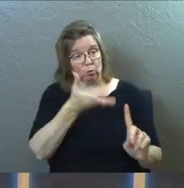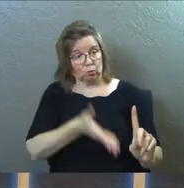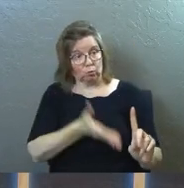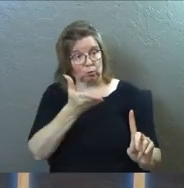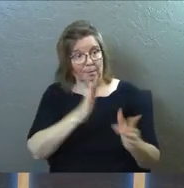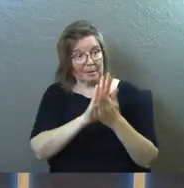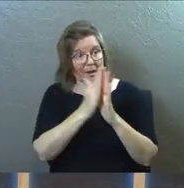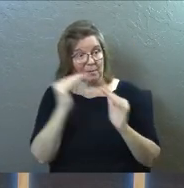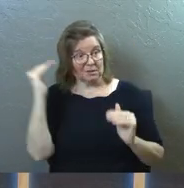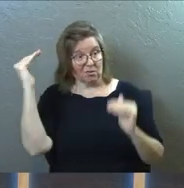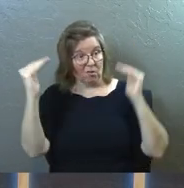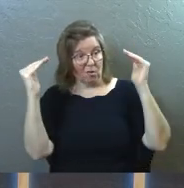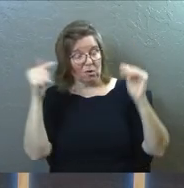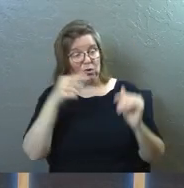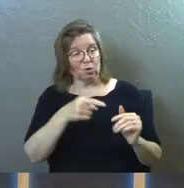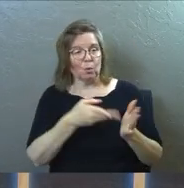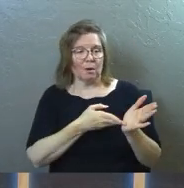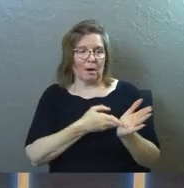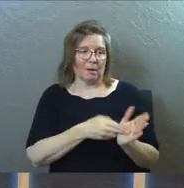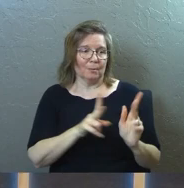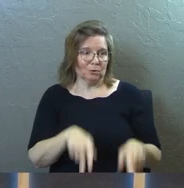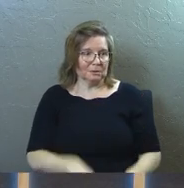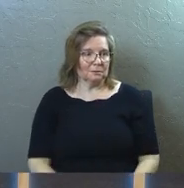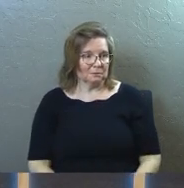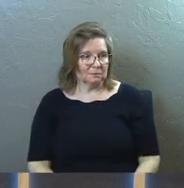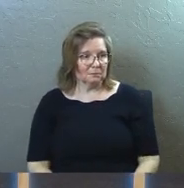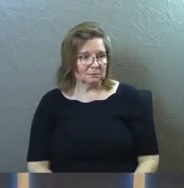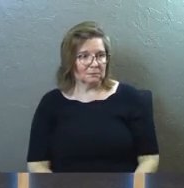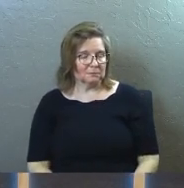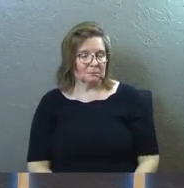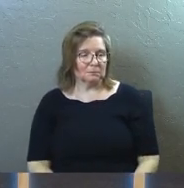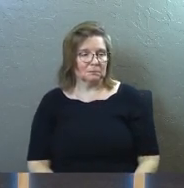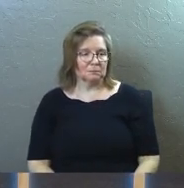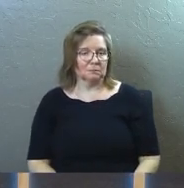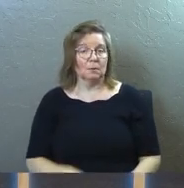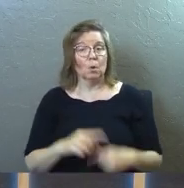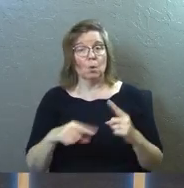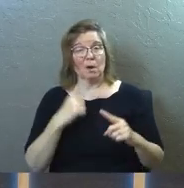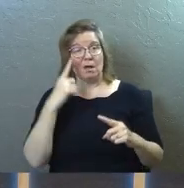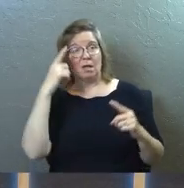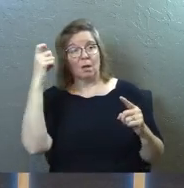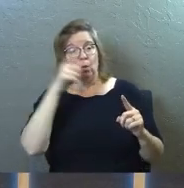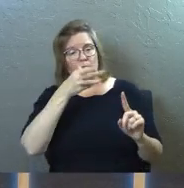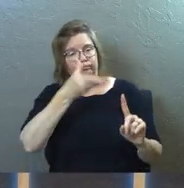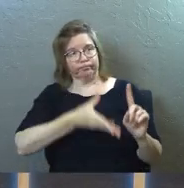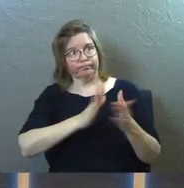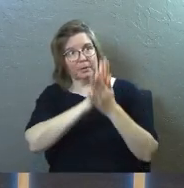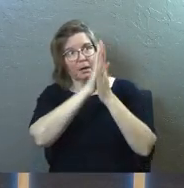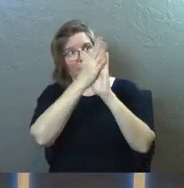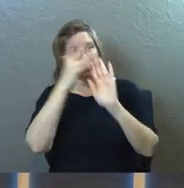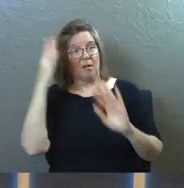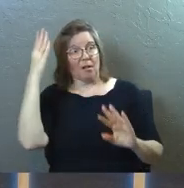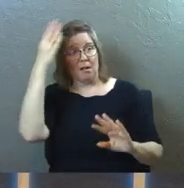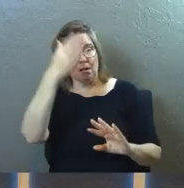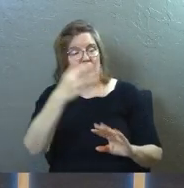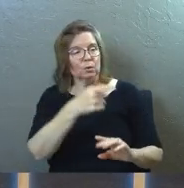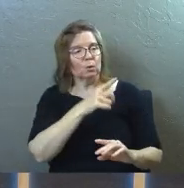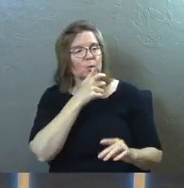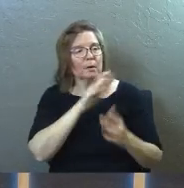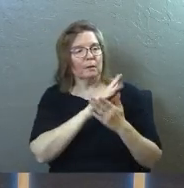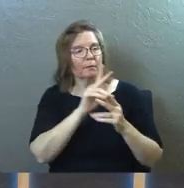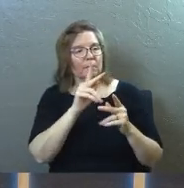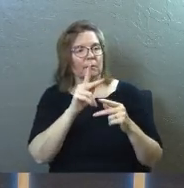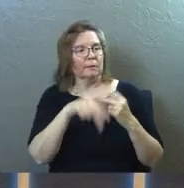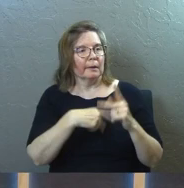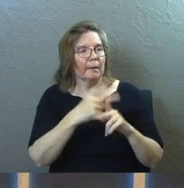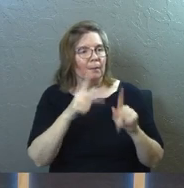you would be as an adult, you were an honest person. When I dreamed of who you would be someday, you were the kind